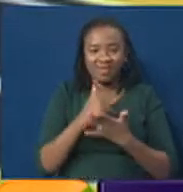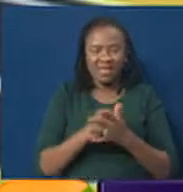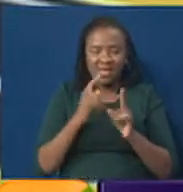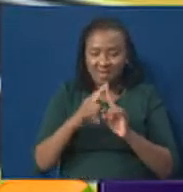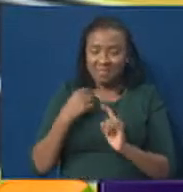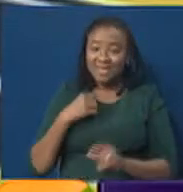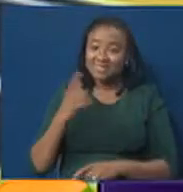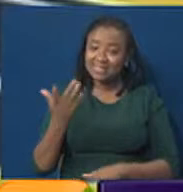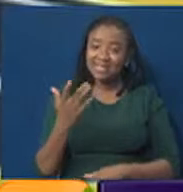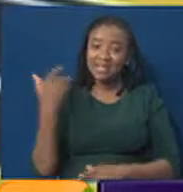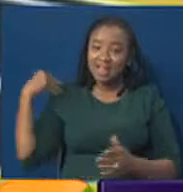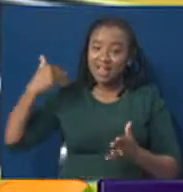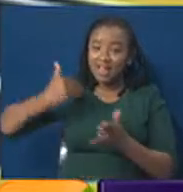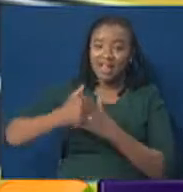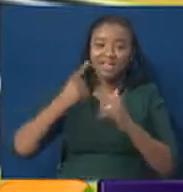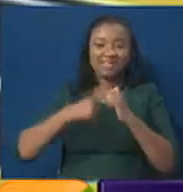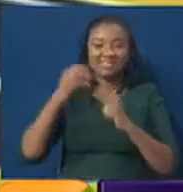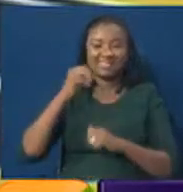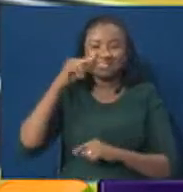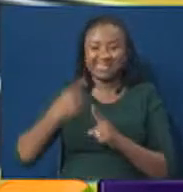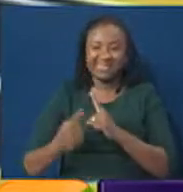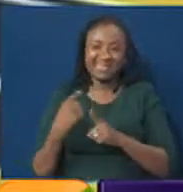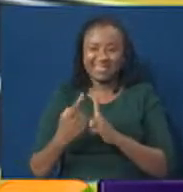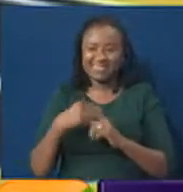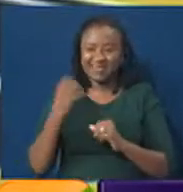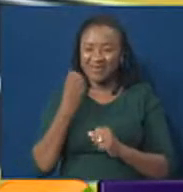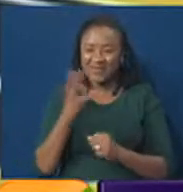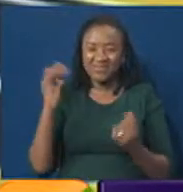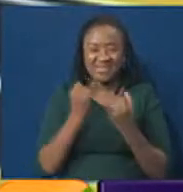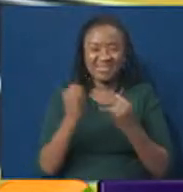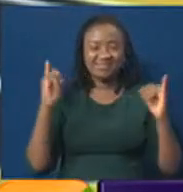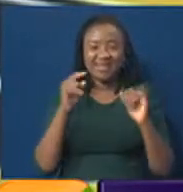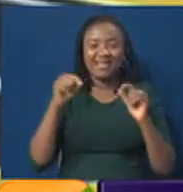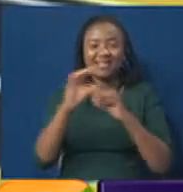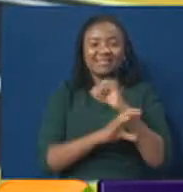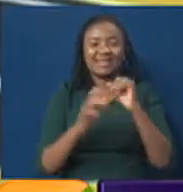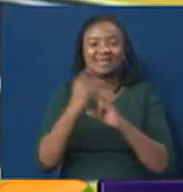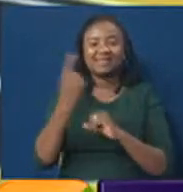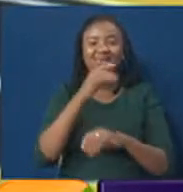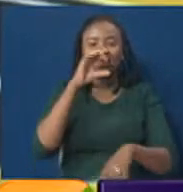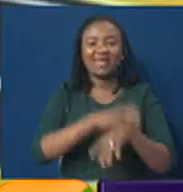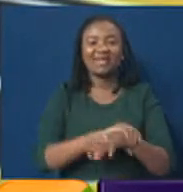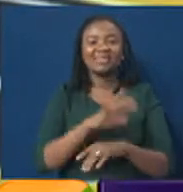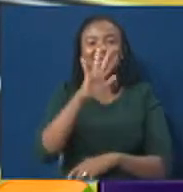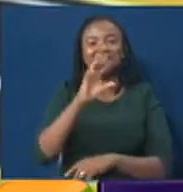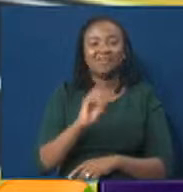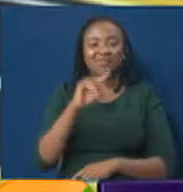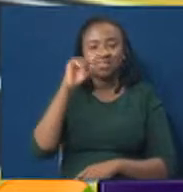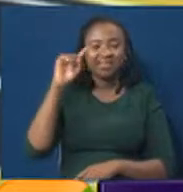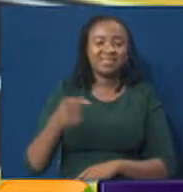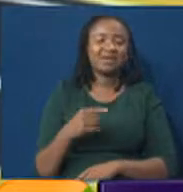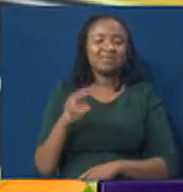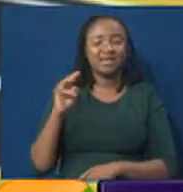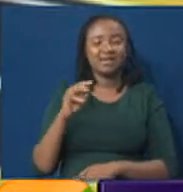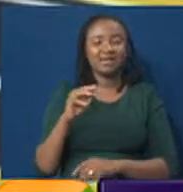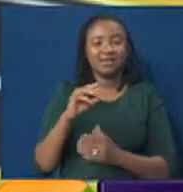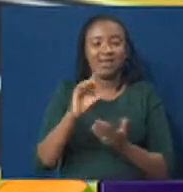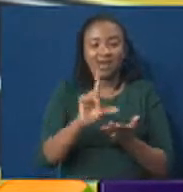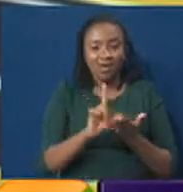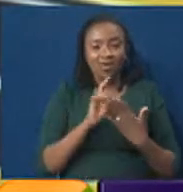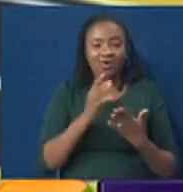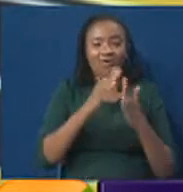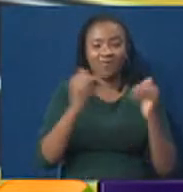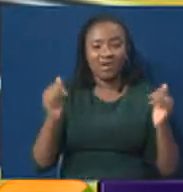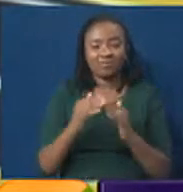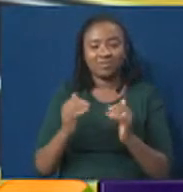years of independence, this country has produced only 50,000 mortgages, 50,000 from that private sector. So there was